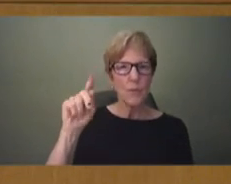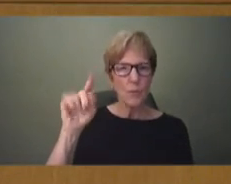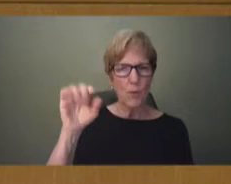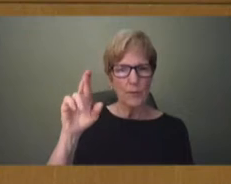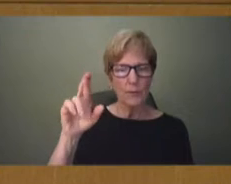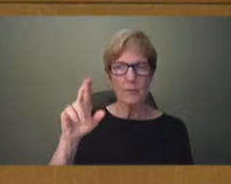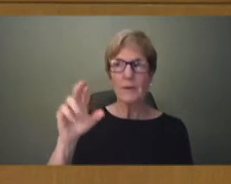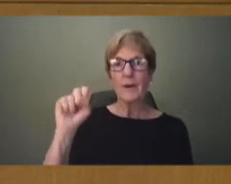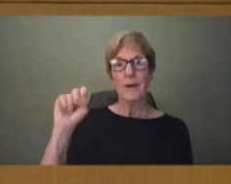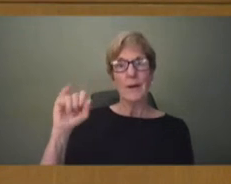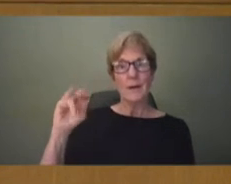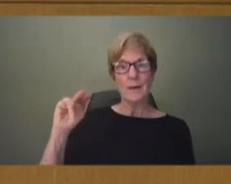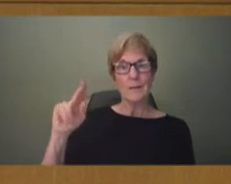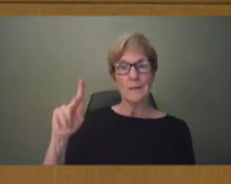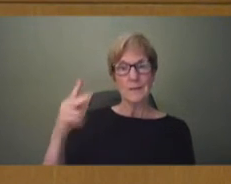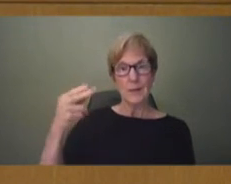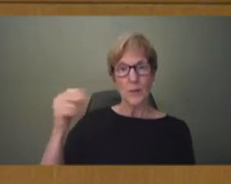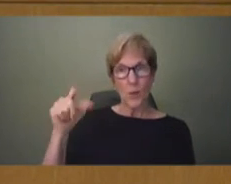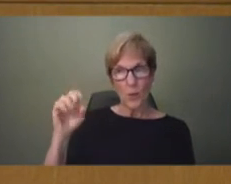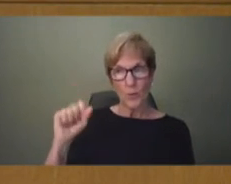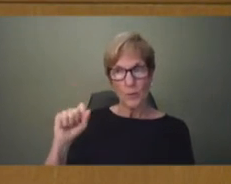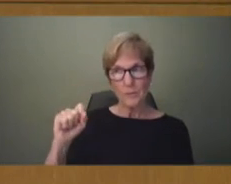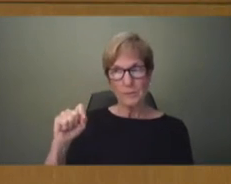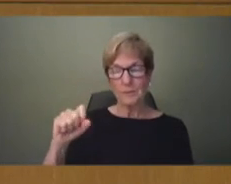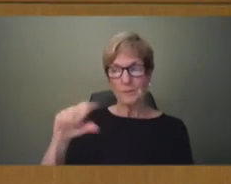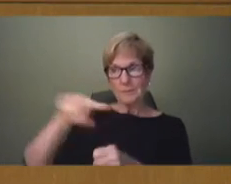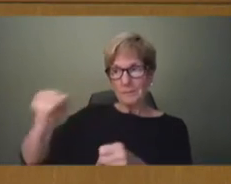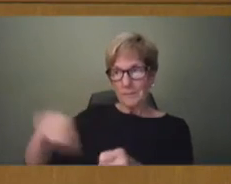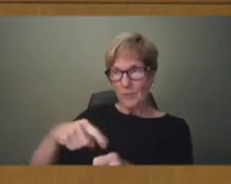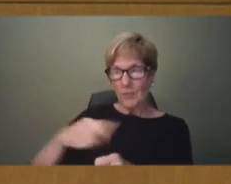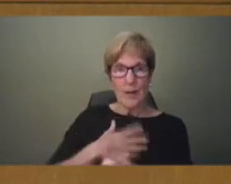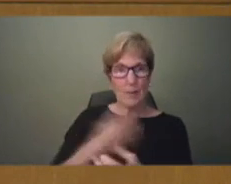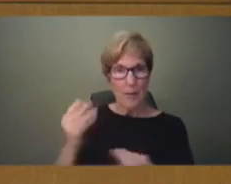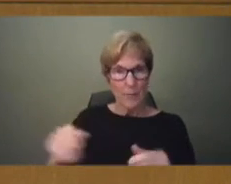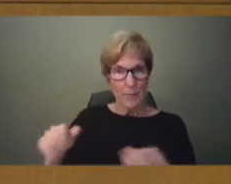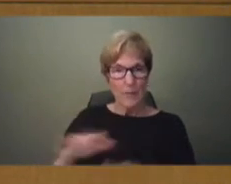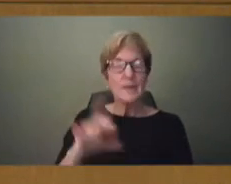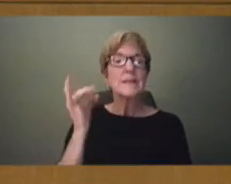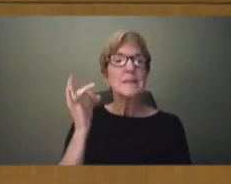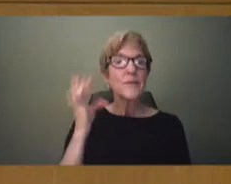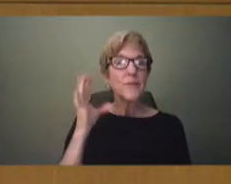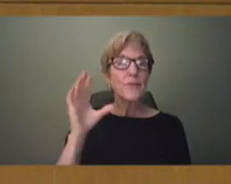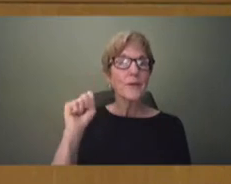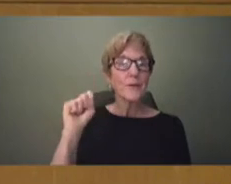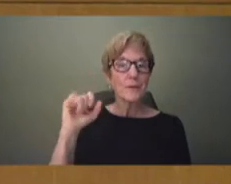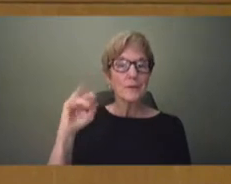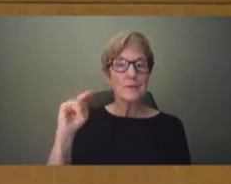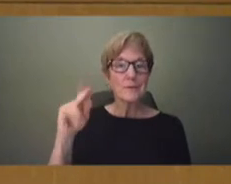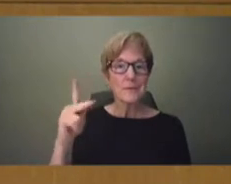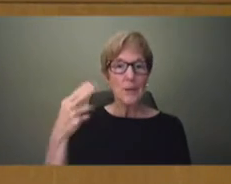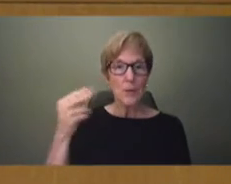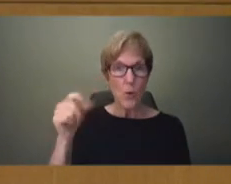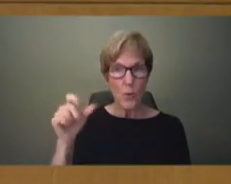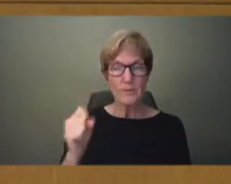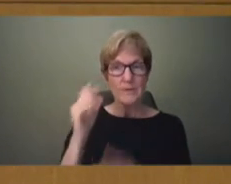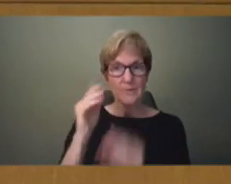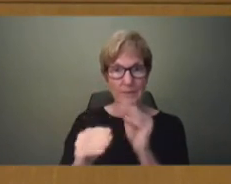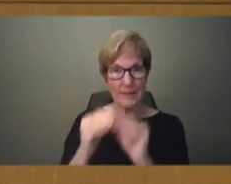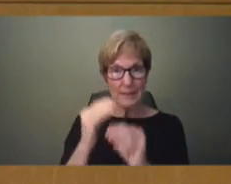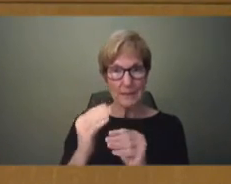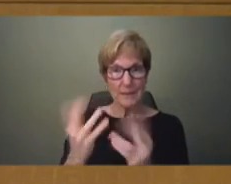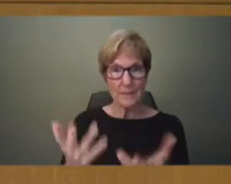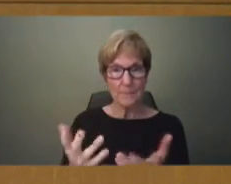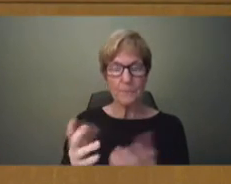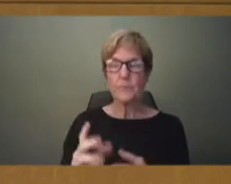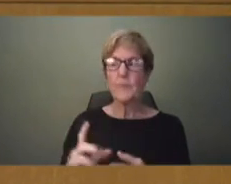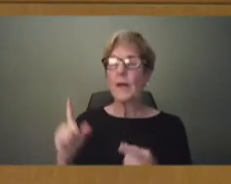my property and on the backside of my property severe sink holes um fixed up